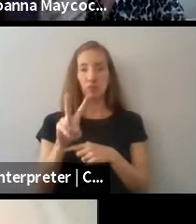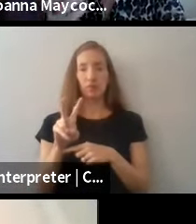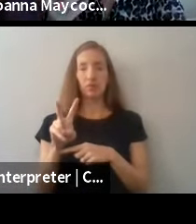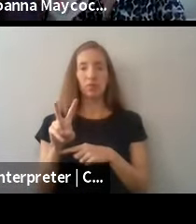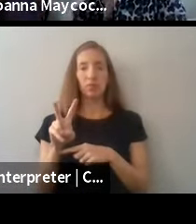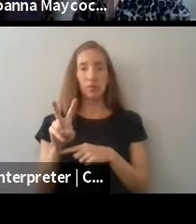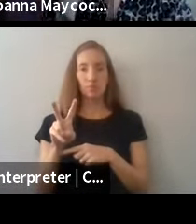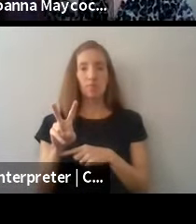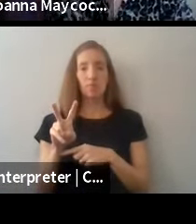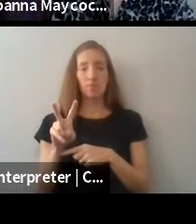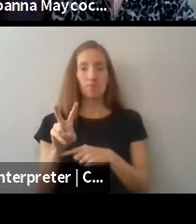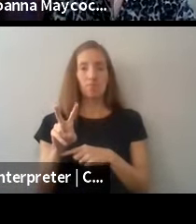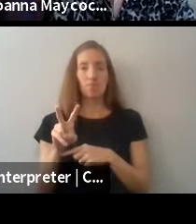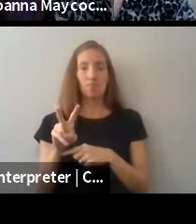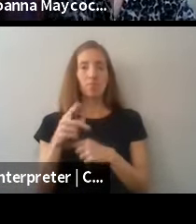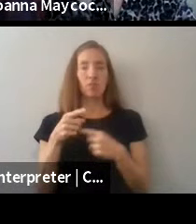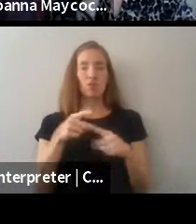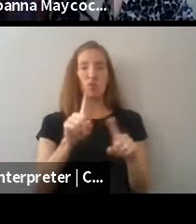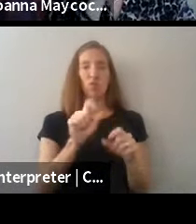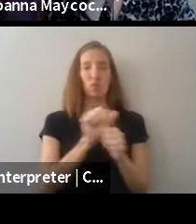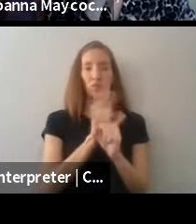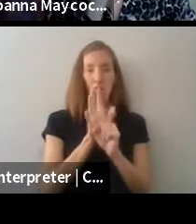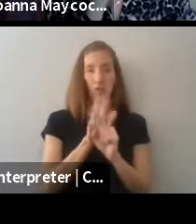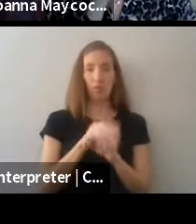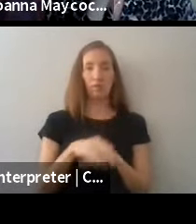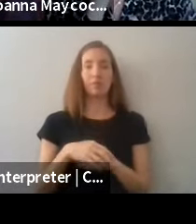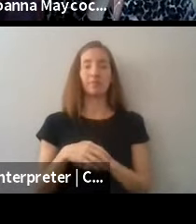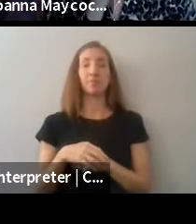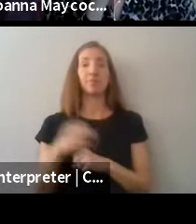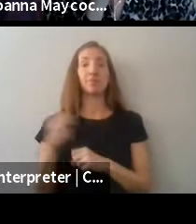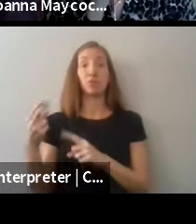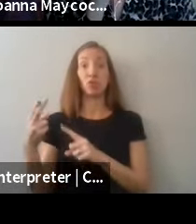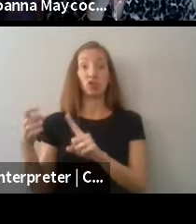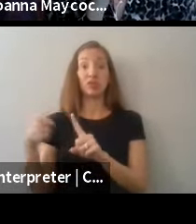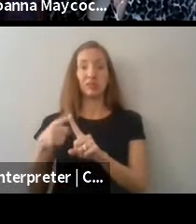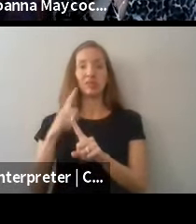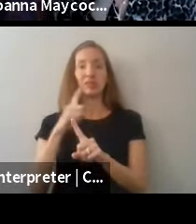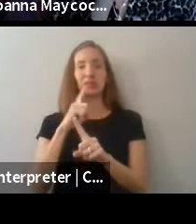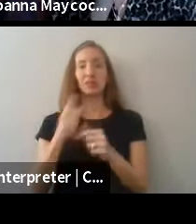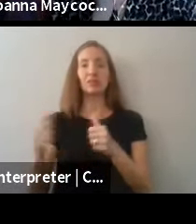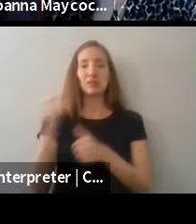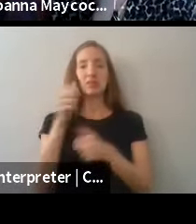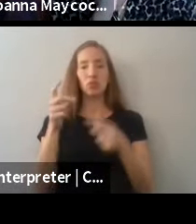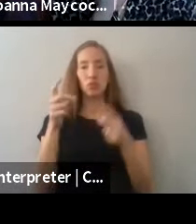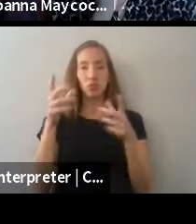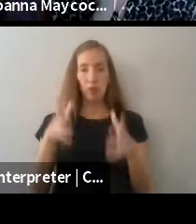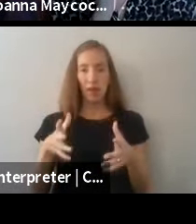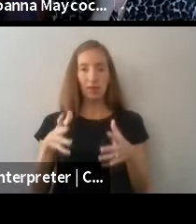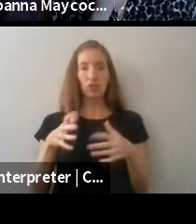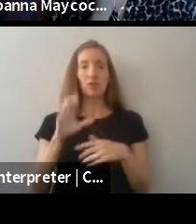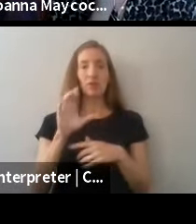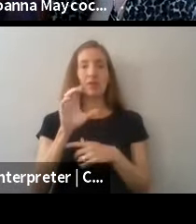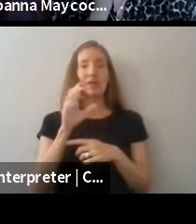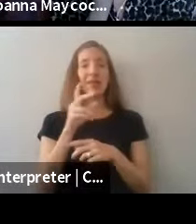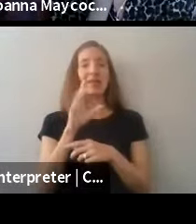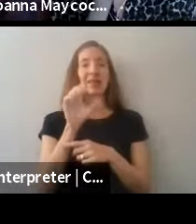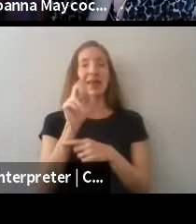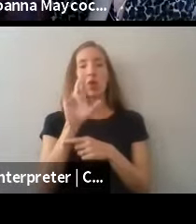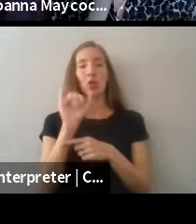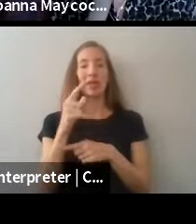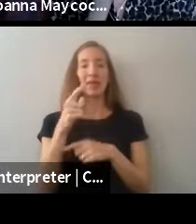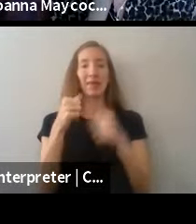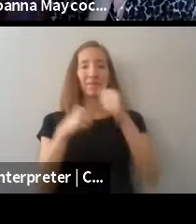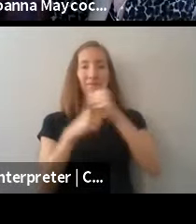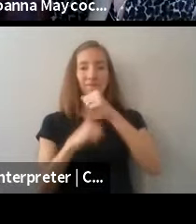Madame Bonnaire is the executive director of the Caring Foundation, which supports local survivor-centered organizations that